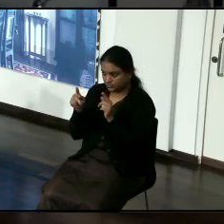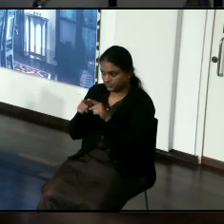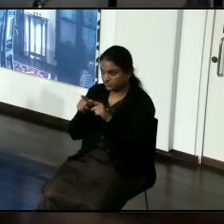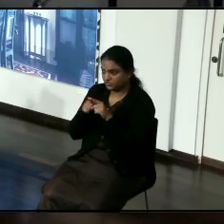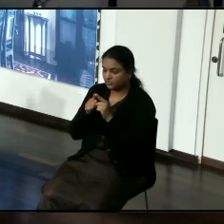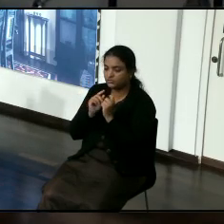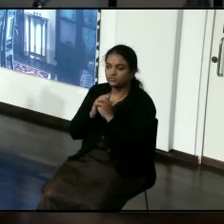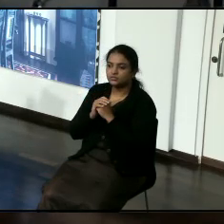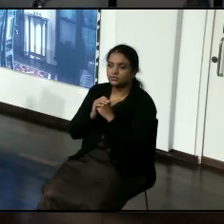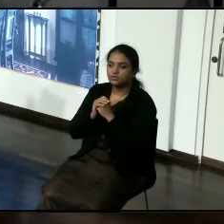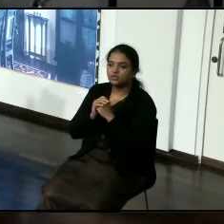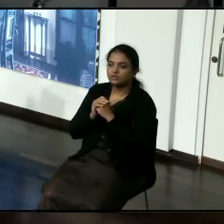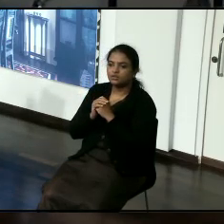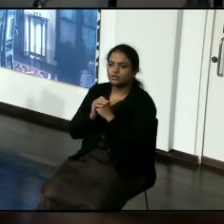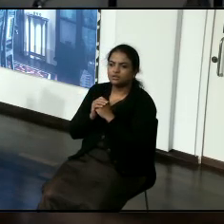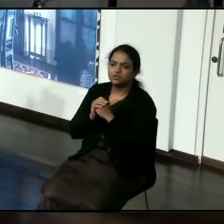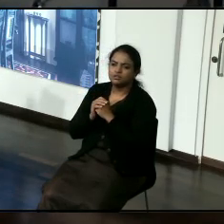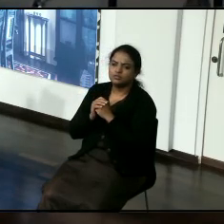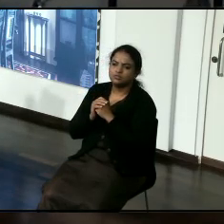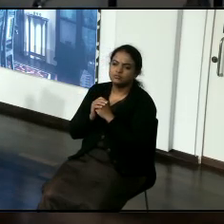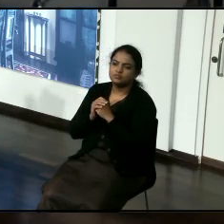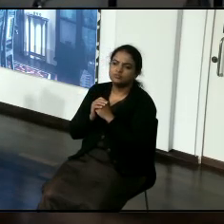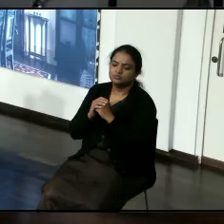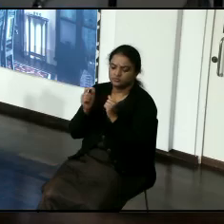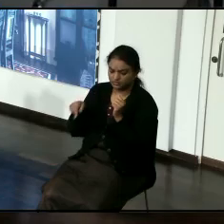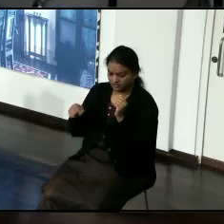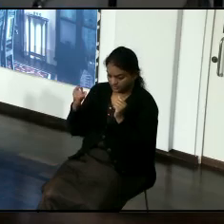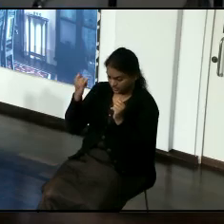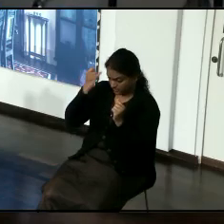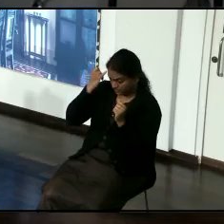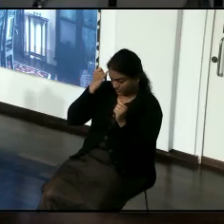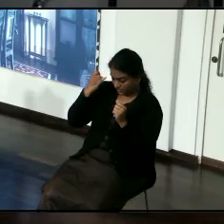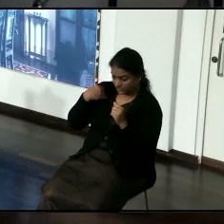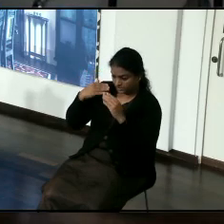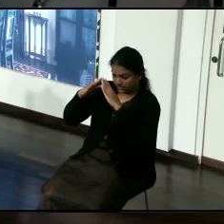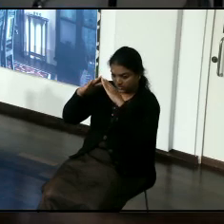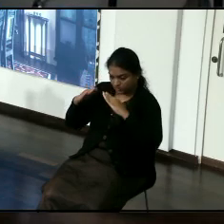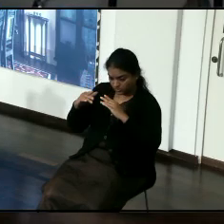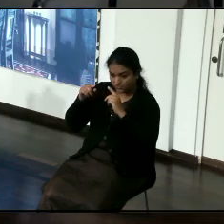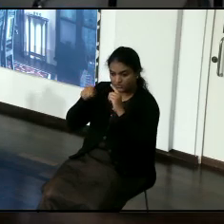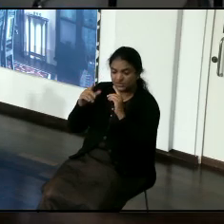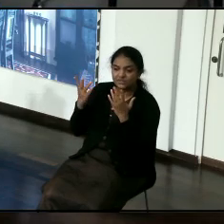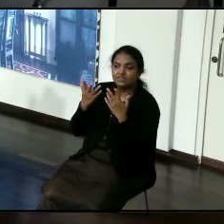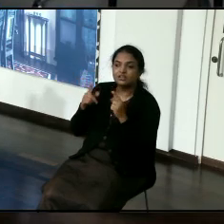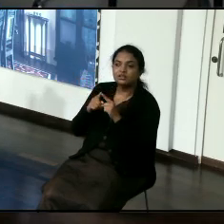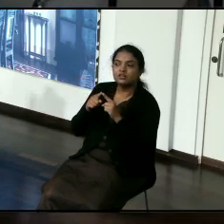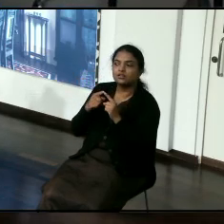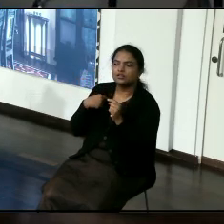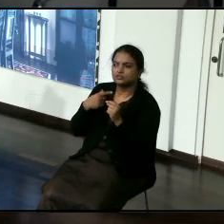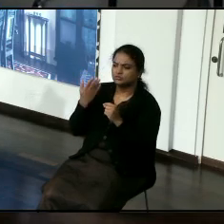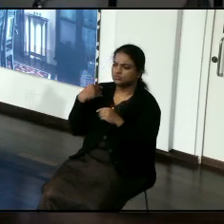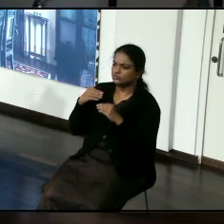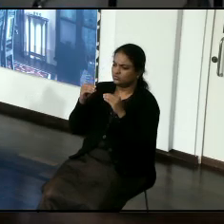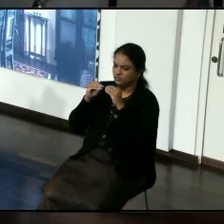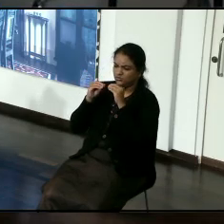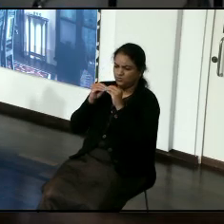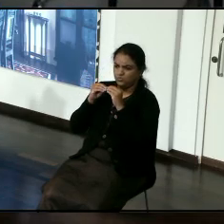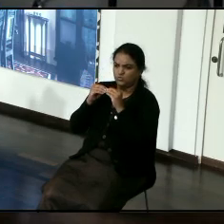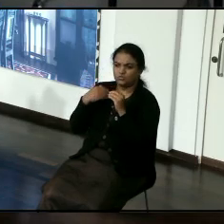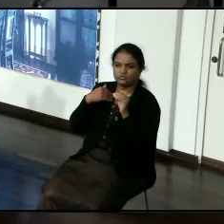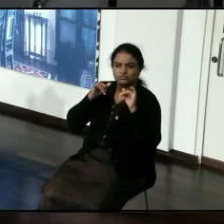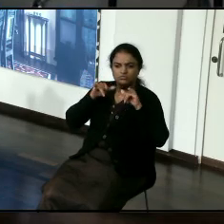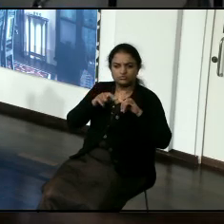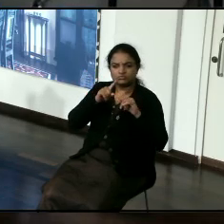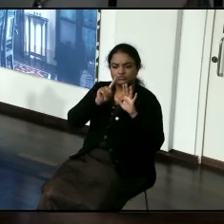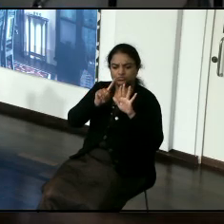Mm-hmm. So the idea of home, I was thinking back in Bombay. I lived in Bombay for 16 years. I had